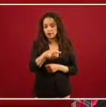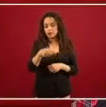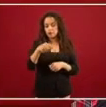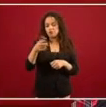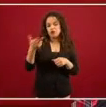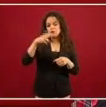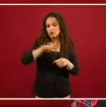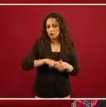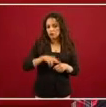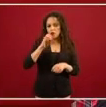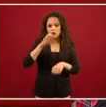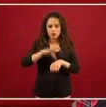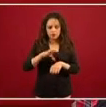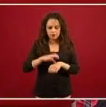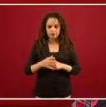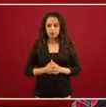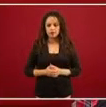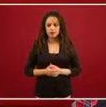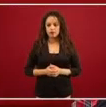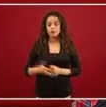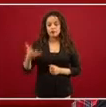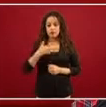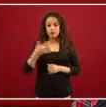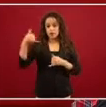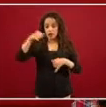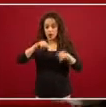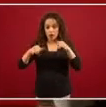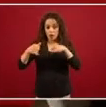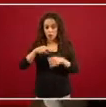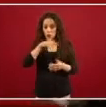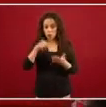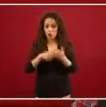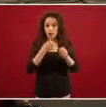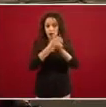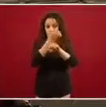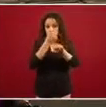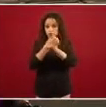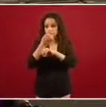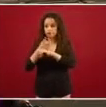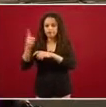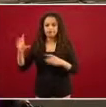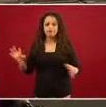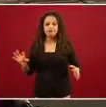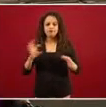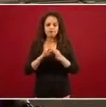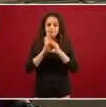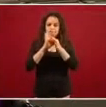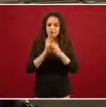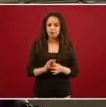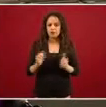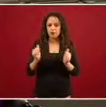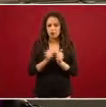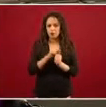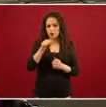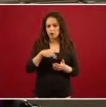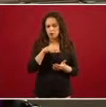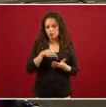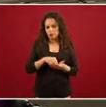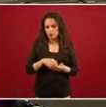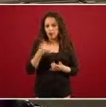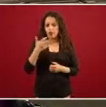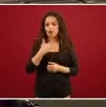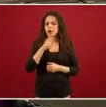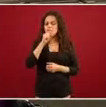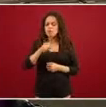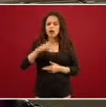in which it will be analyzed. Remember, we have federal laboratories, but we also have